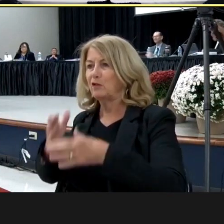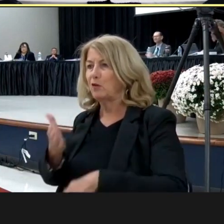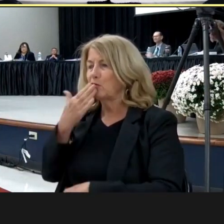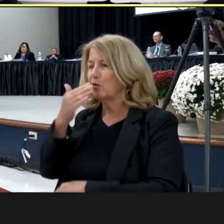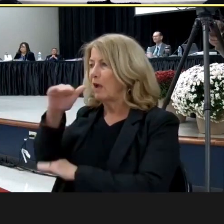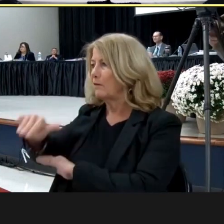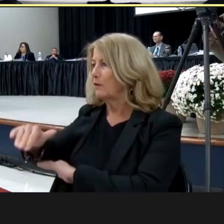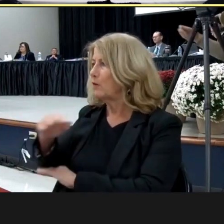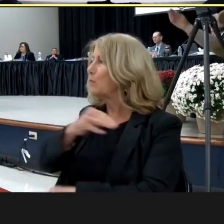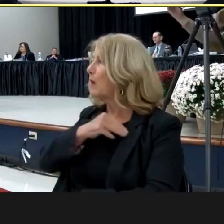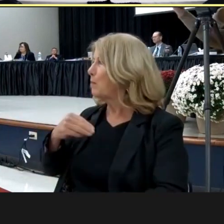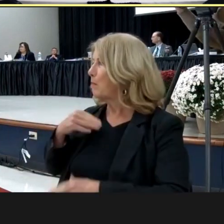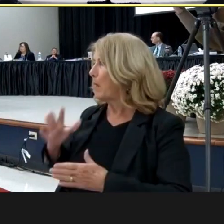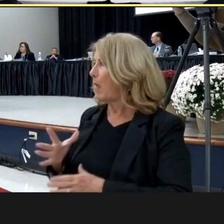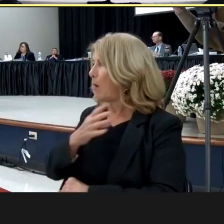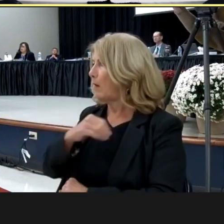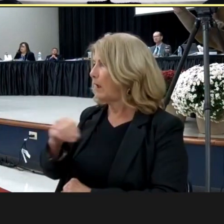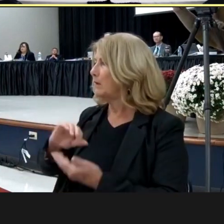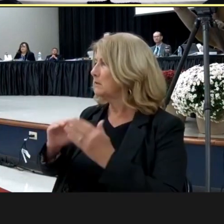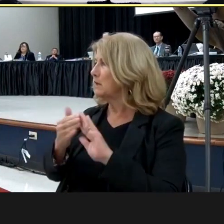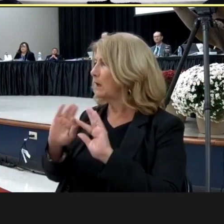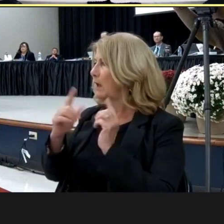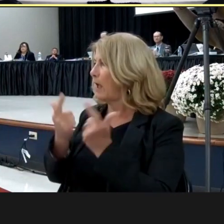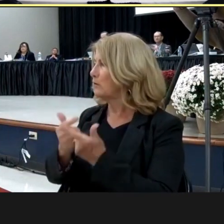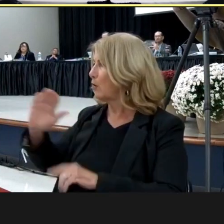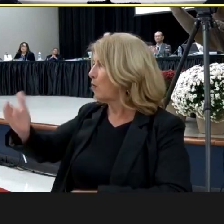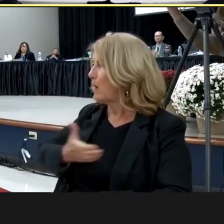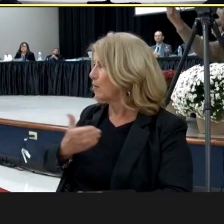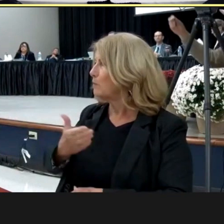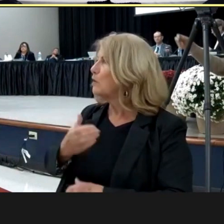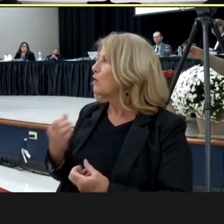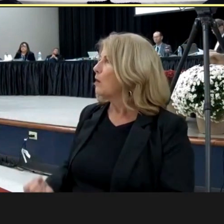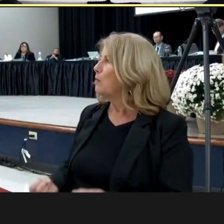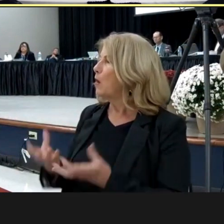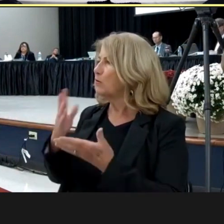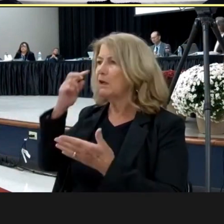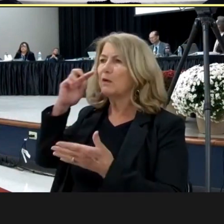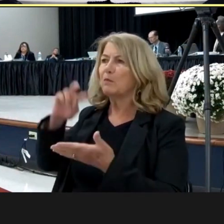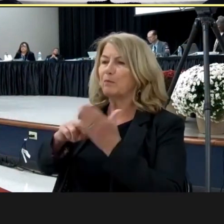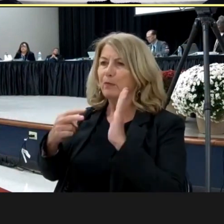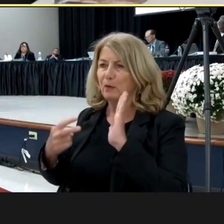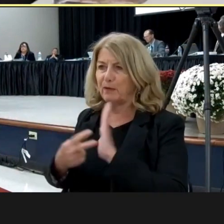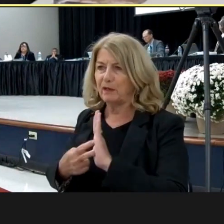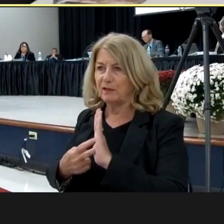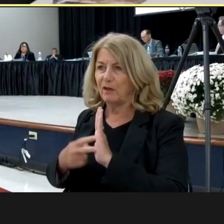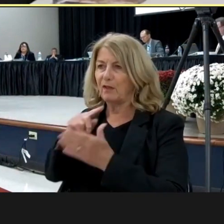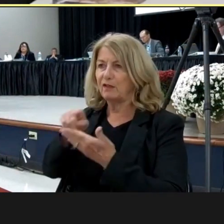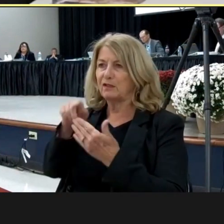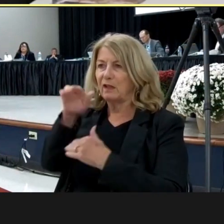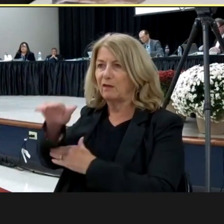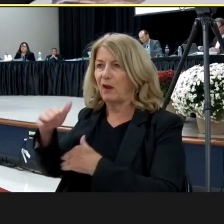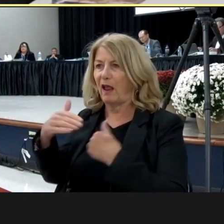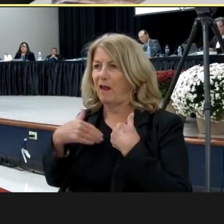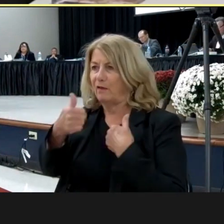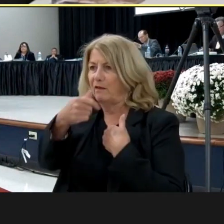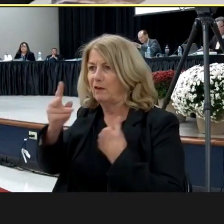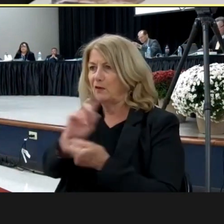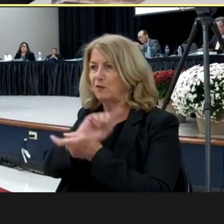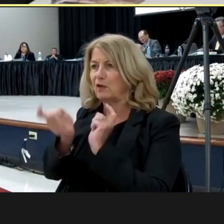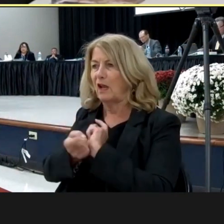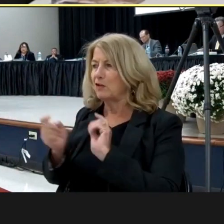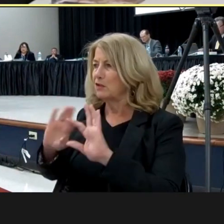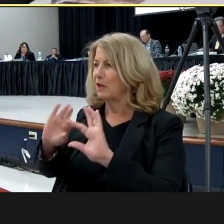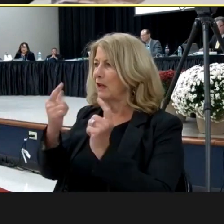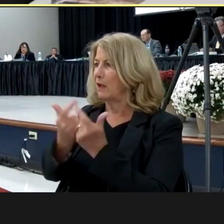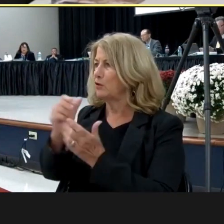Welcome to the Multipurpose Center this afternoon. I do have a couple of changes in the council agenda I wanted to highlight